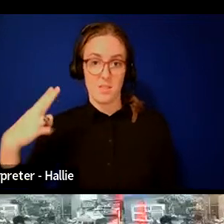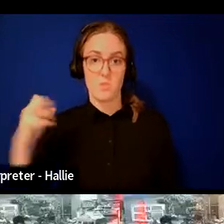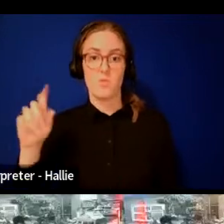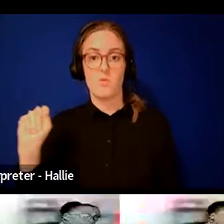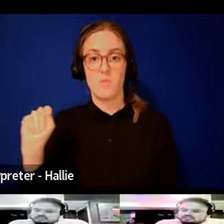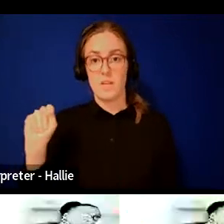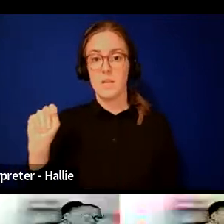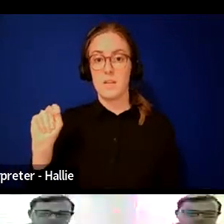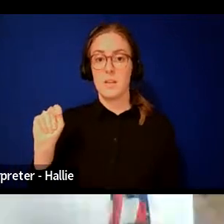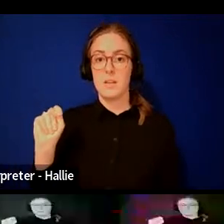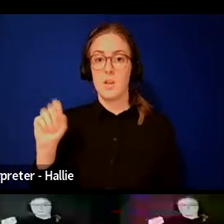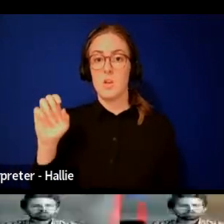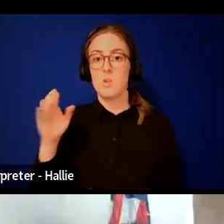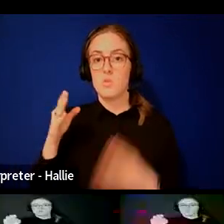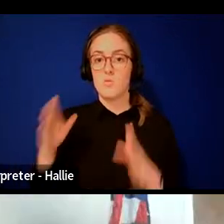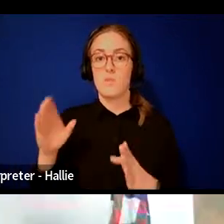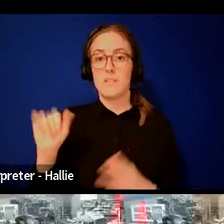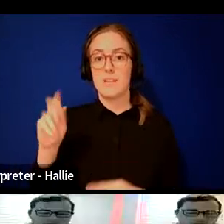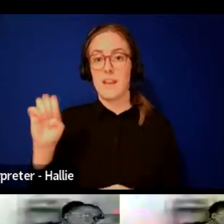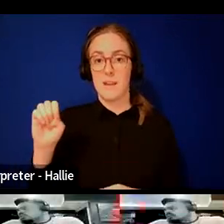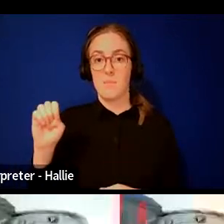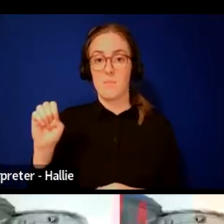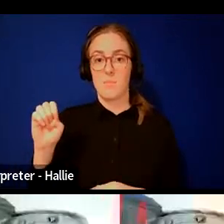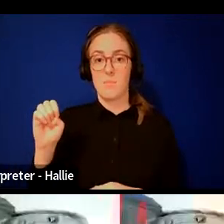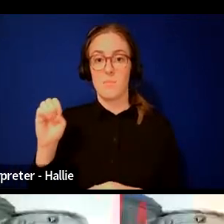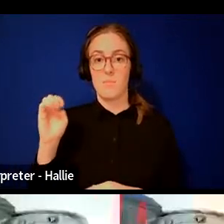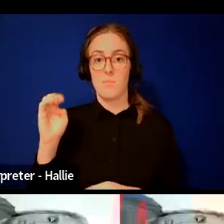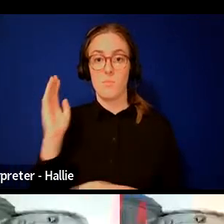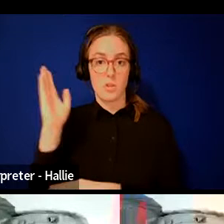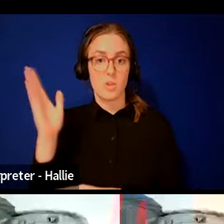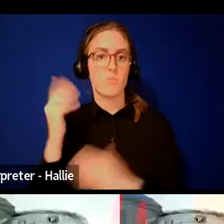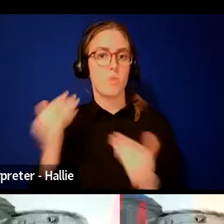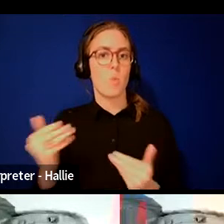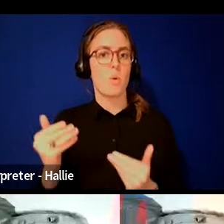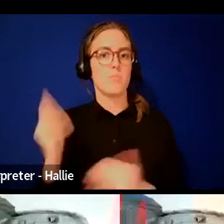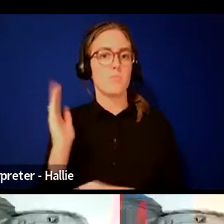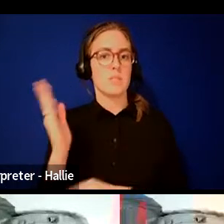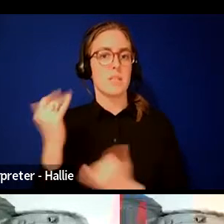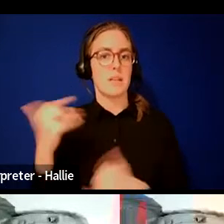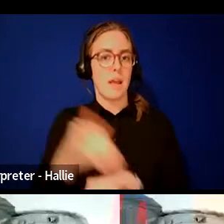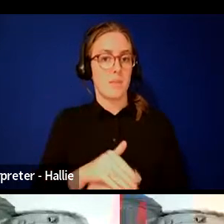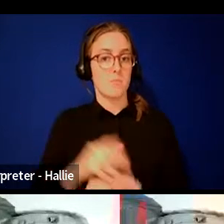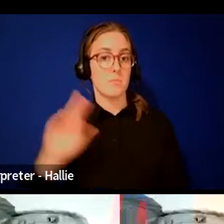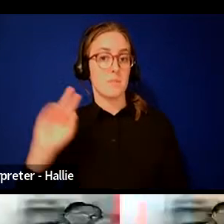their streetscape project to present tonight. Can I get a second on that motion?